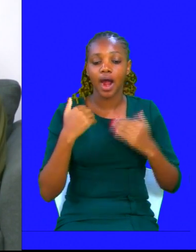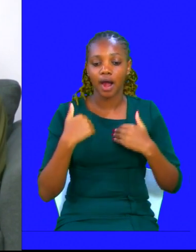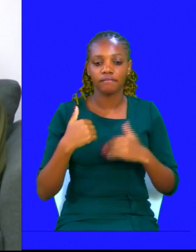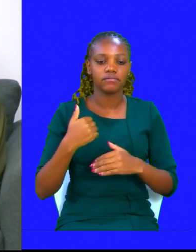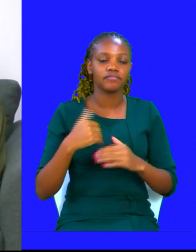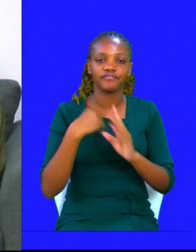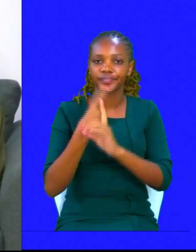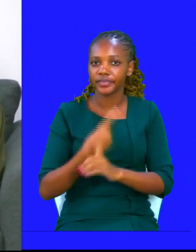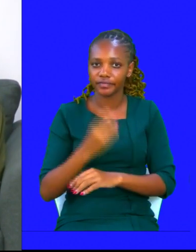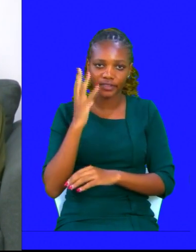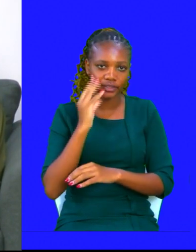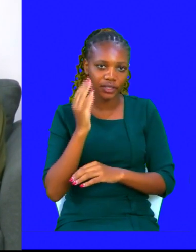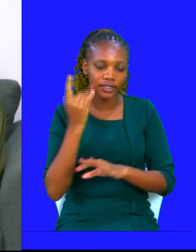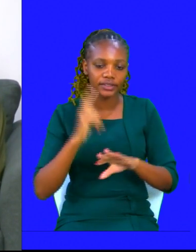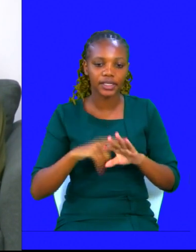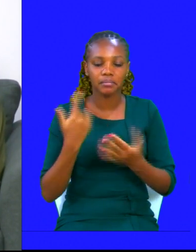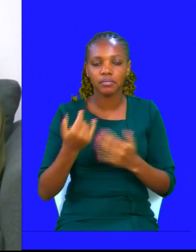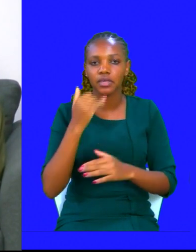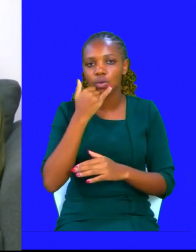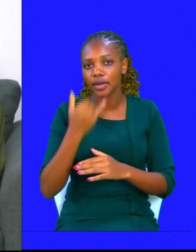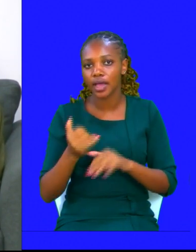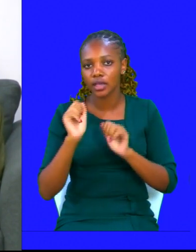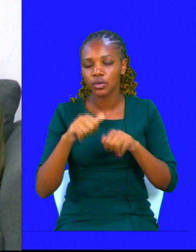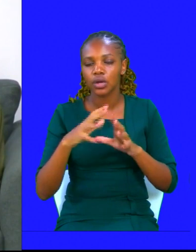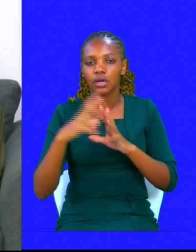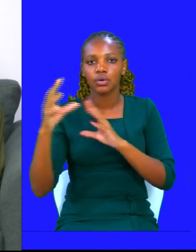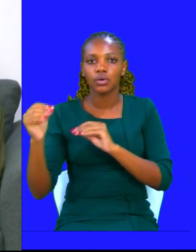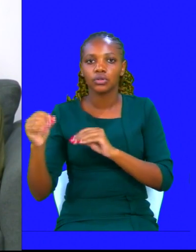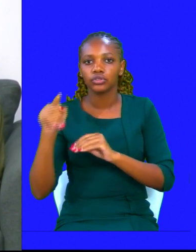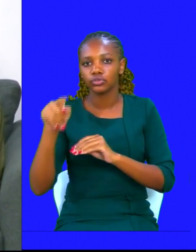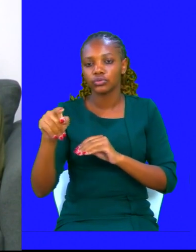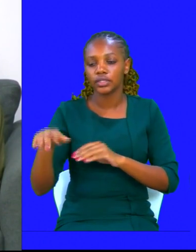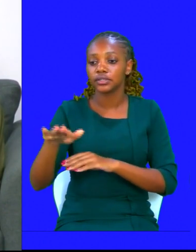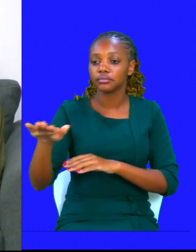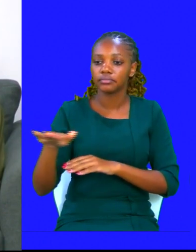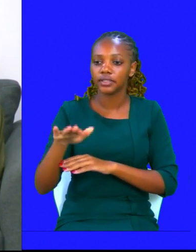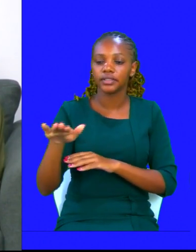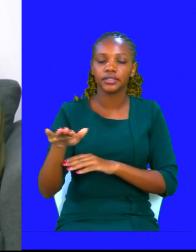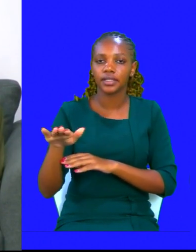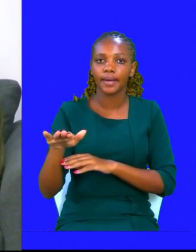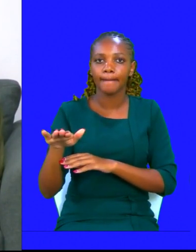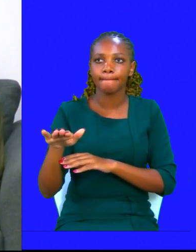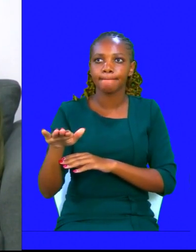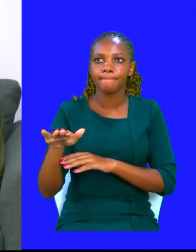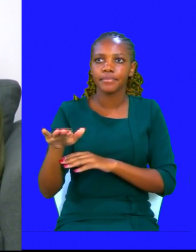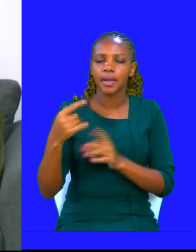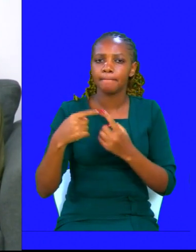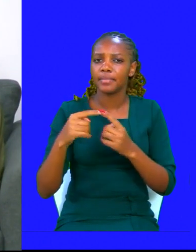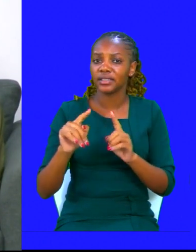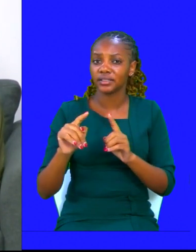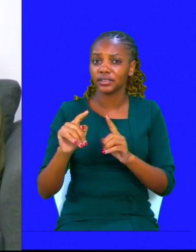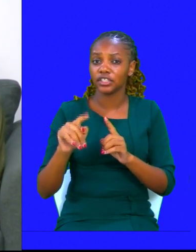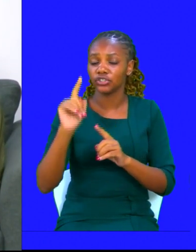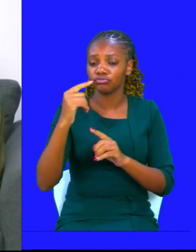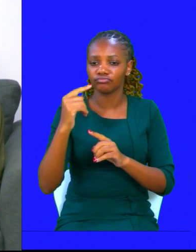journey. When you're young, you might go to this homestead, but you get to